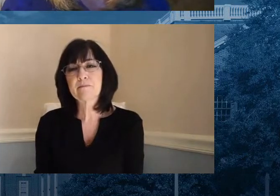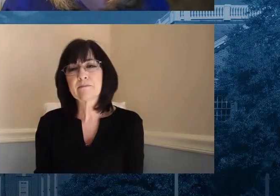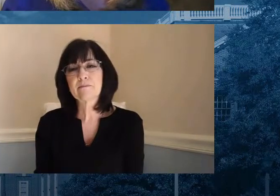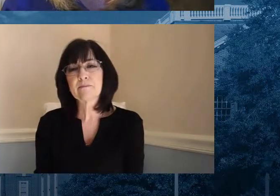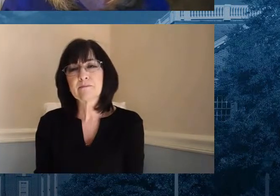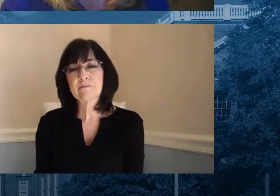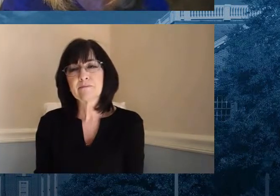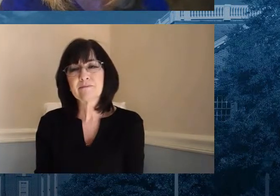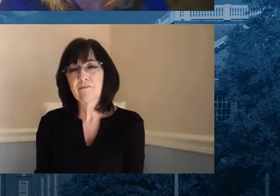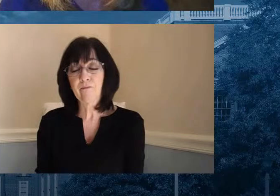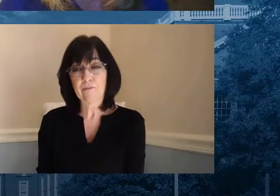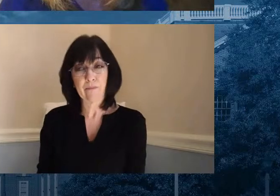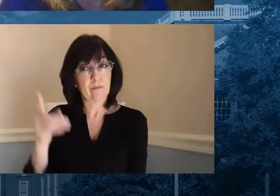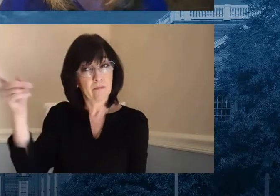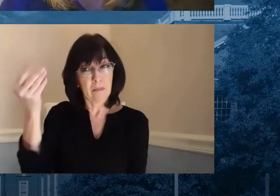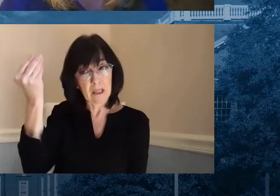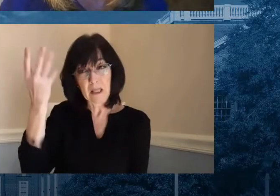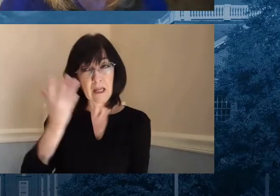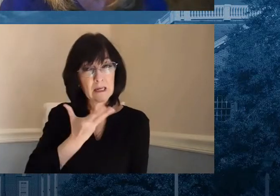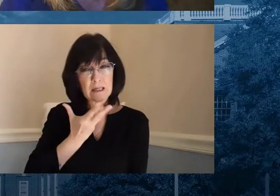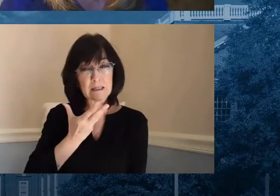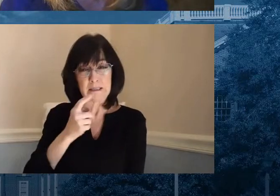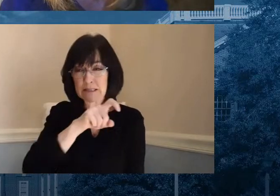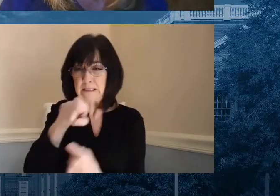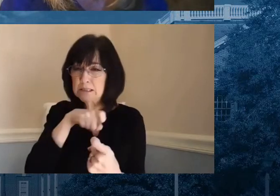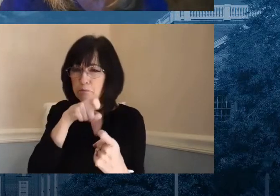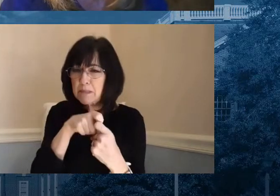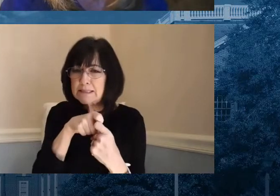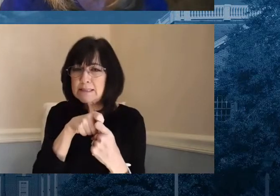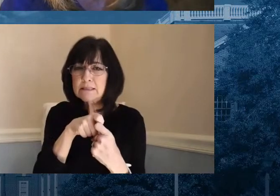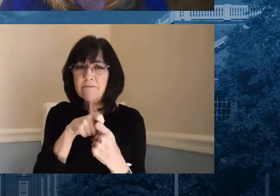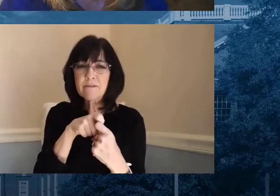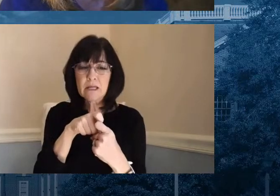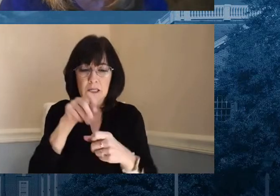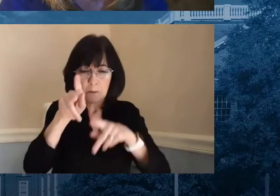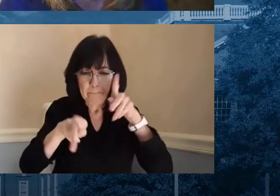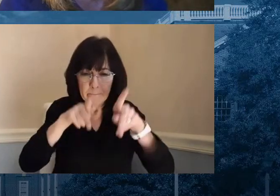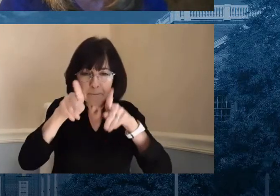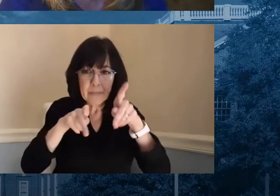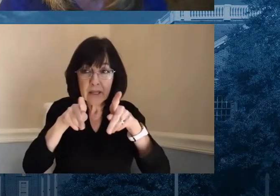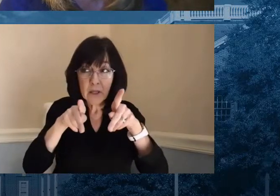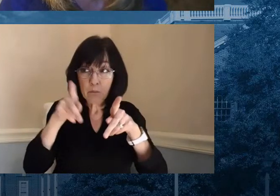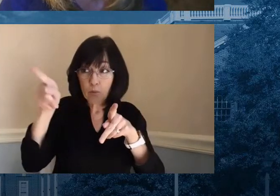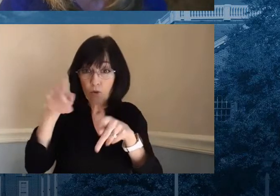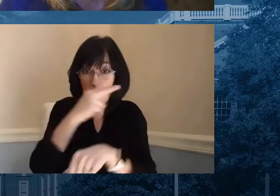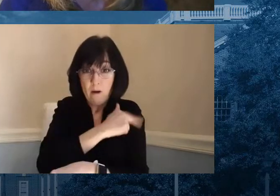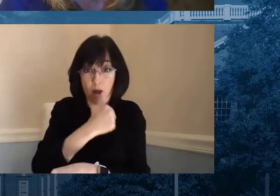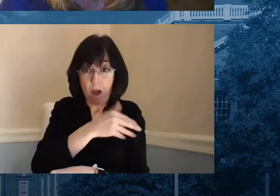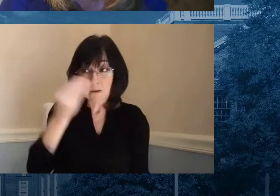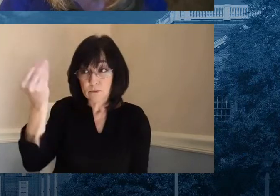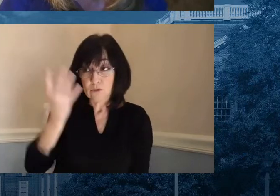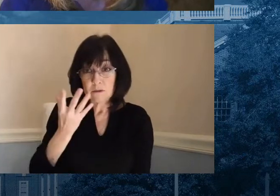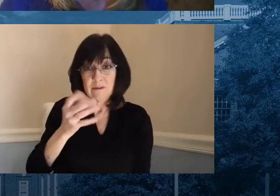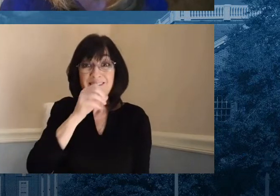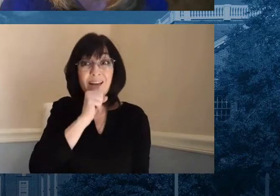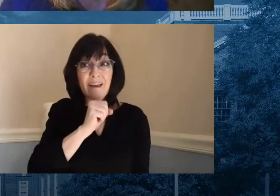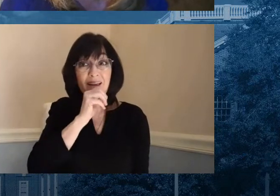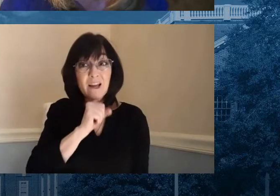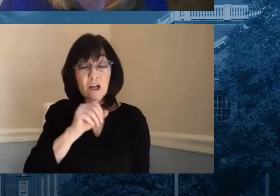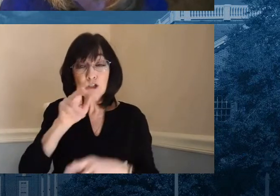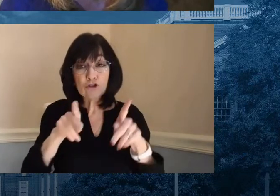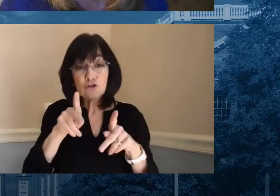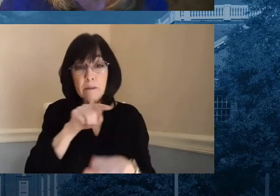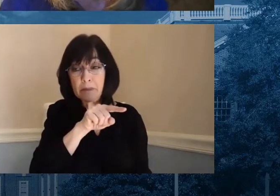we get any specific report on the differences by age. I know